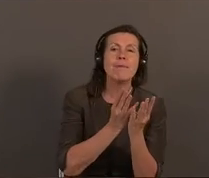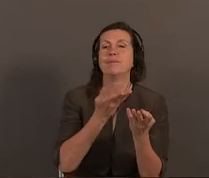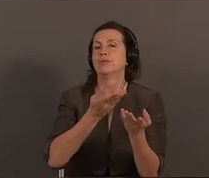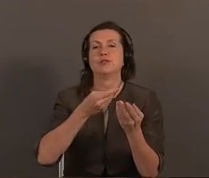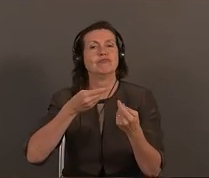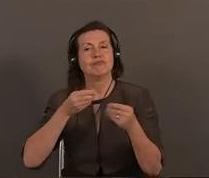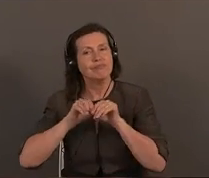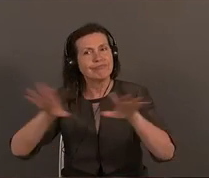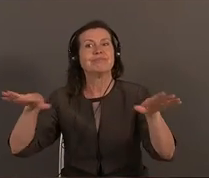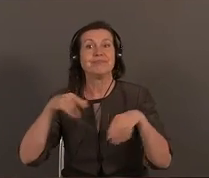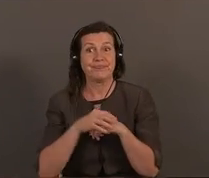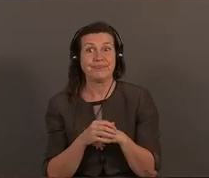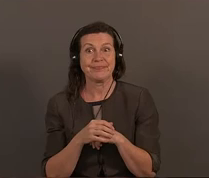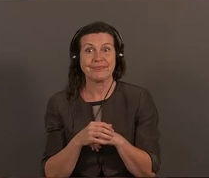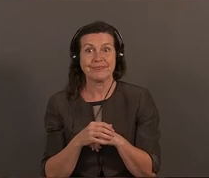So,